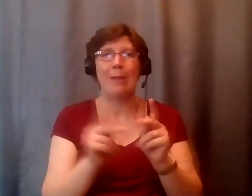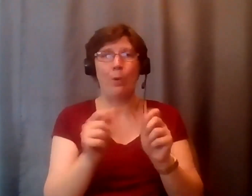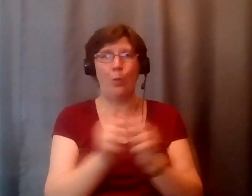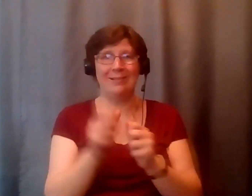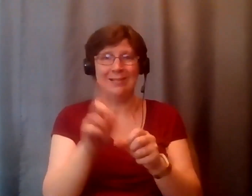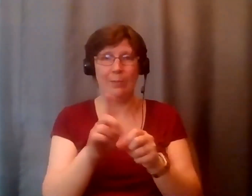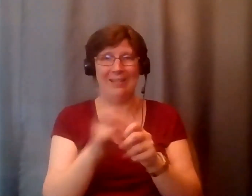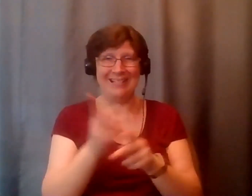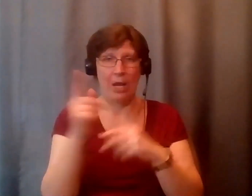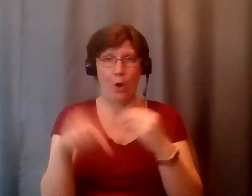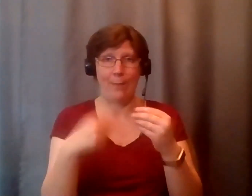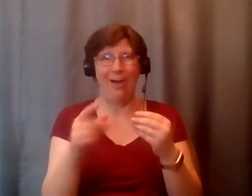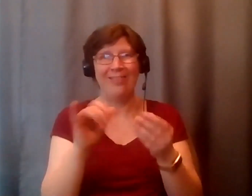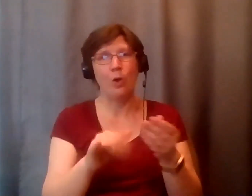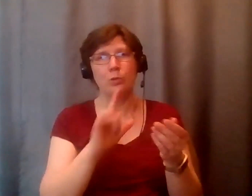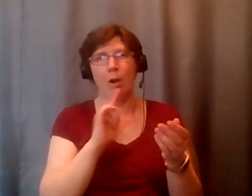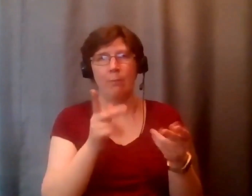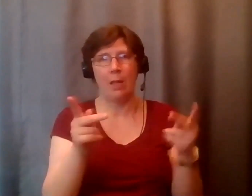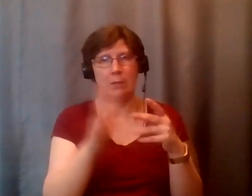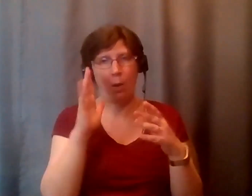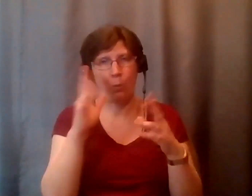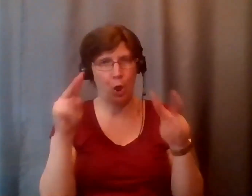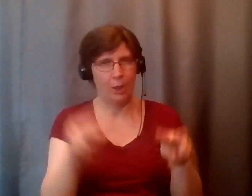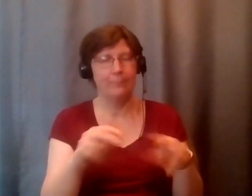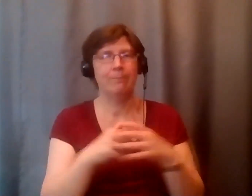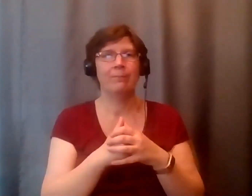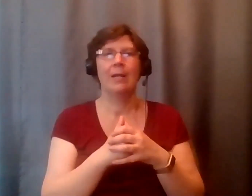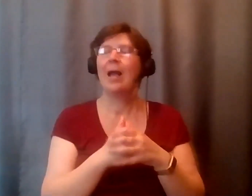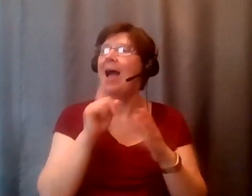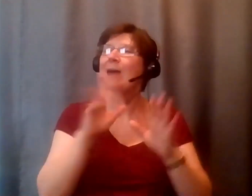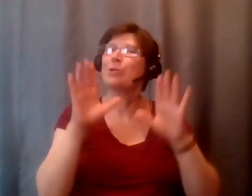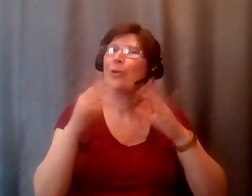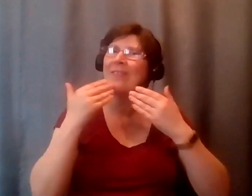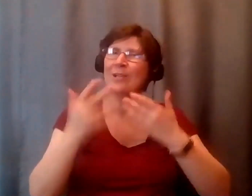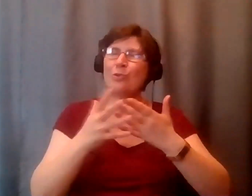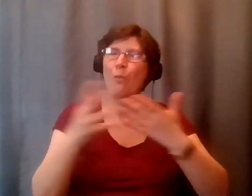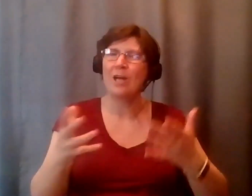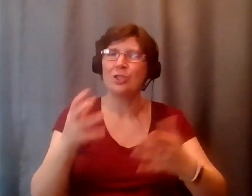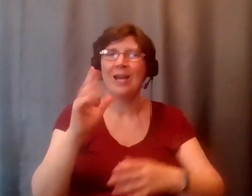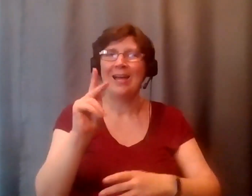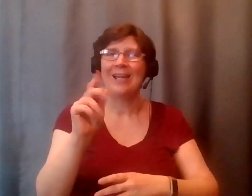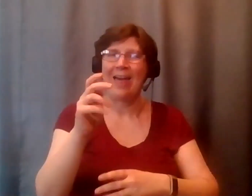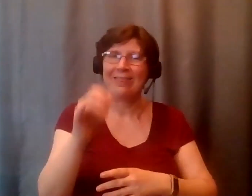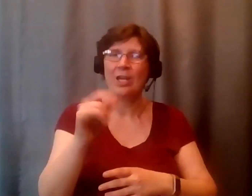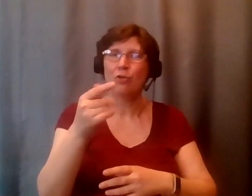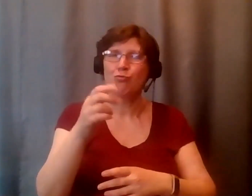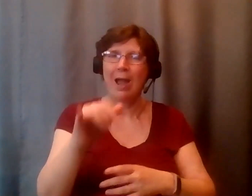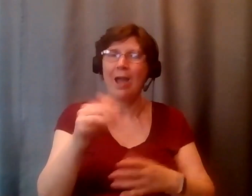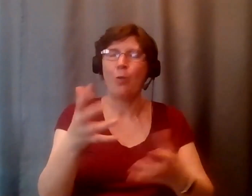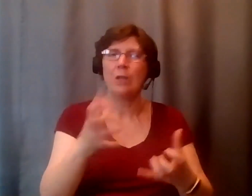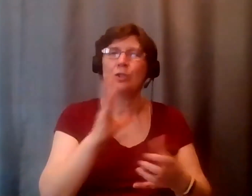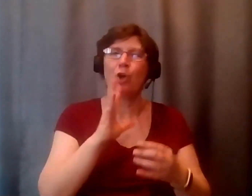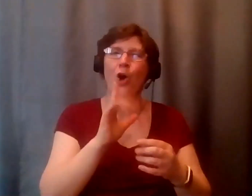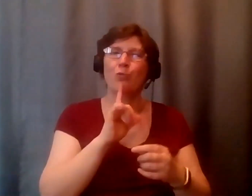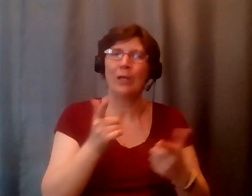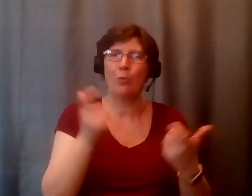those are some places that I would look. Absolutely. Thank you so much, Meg. Kathy Gray would like to talk really quick. I think she has a question, so I'm